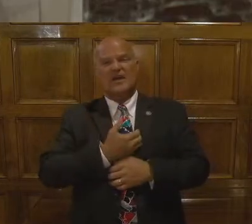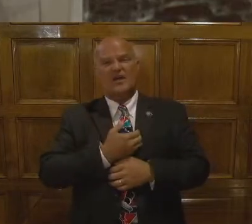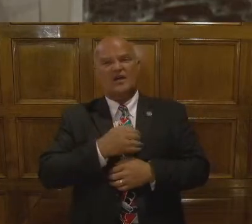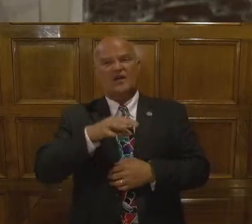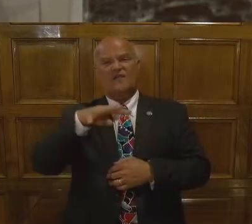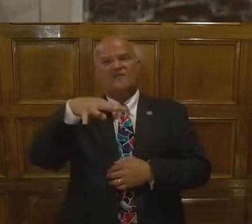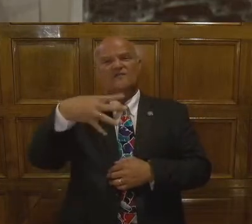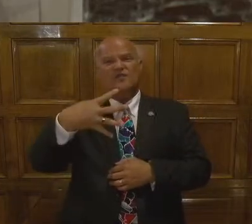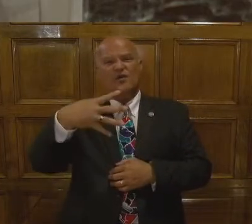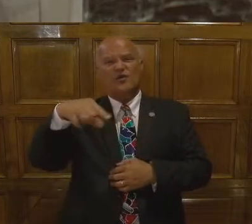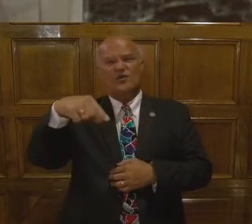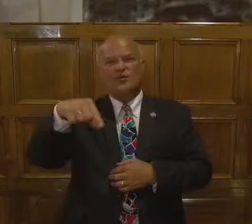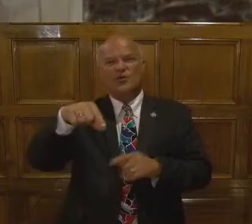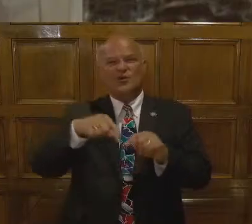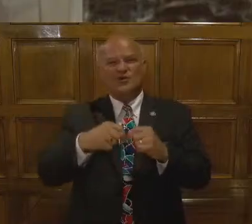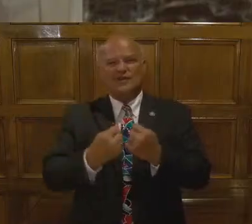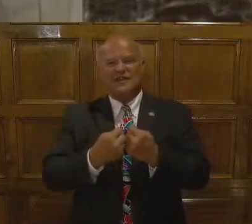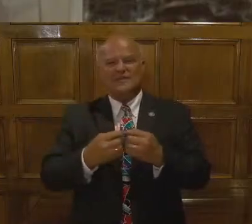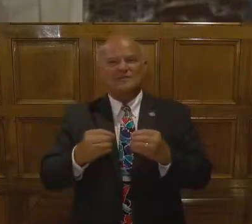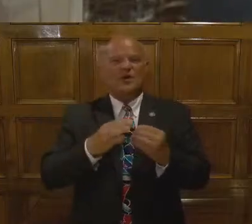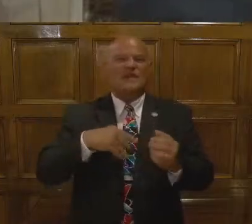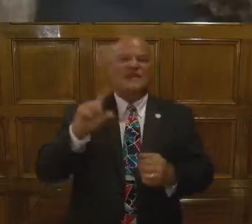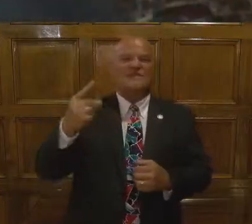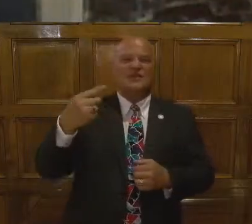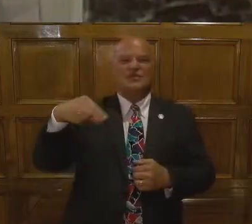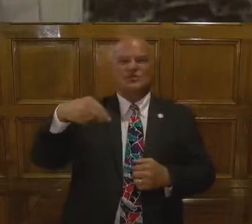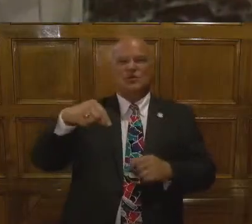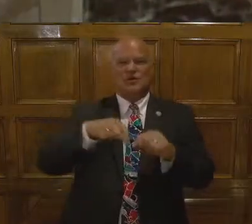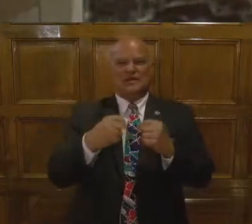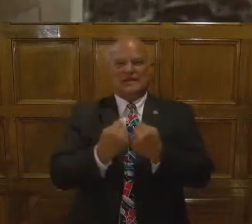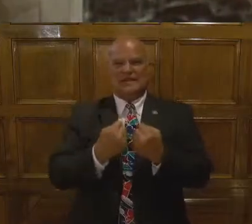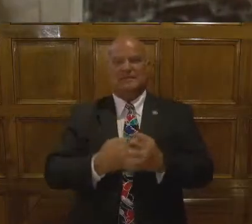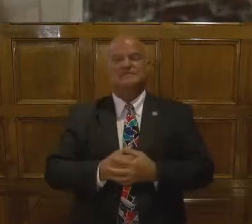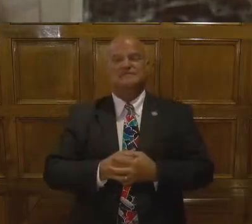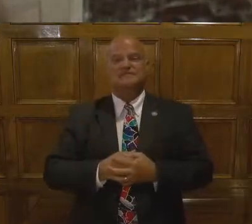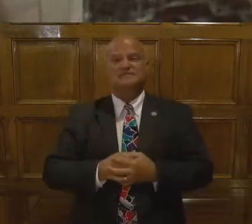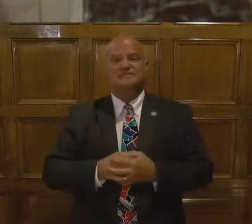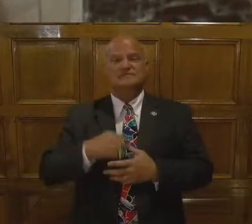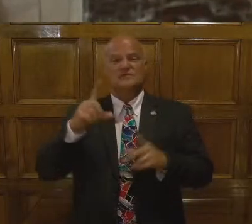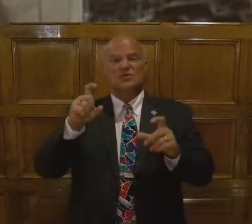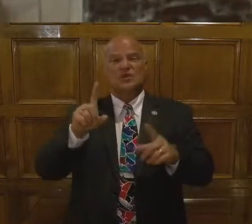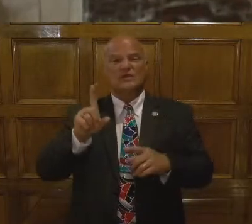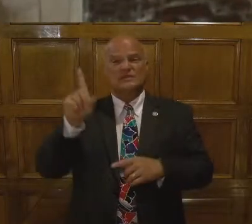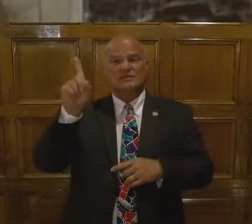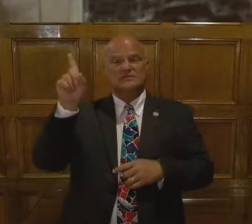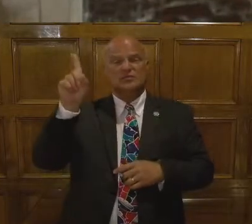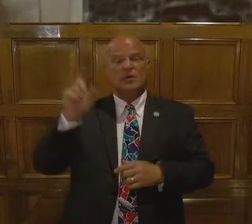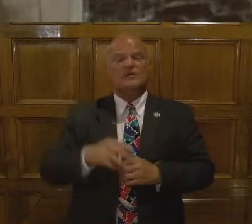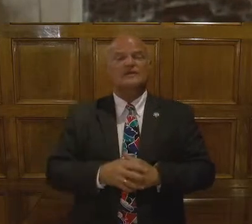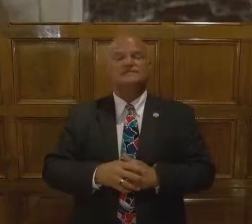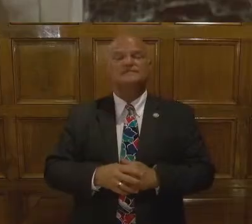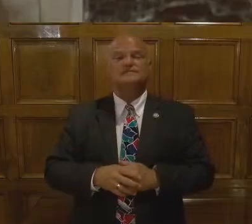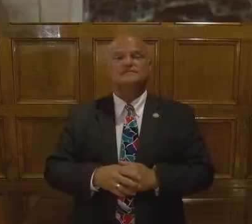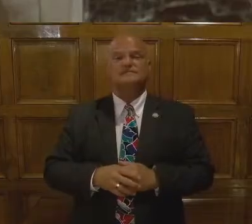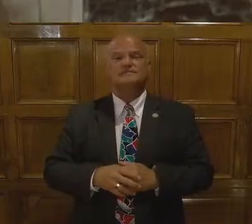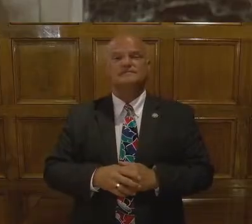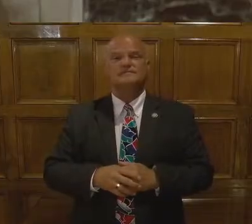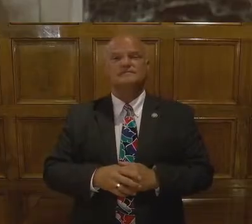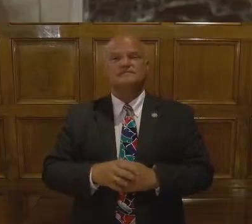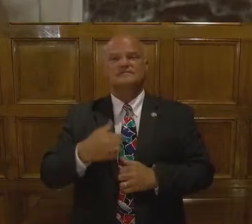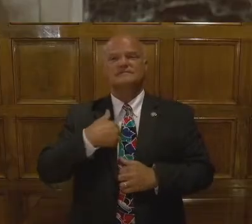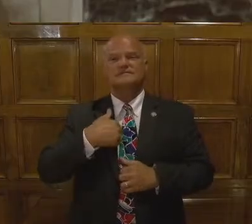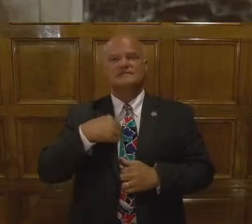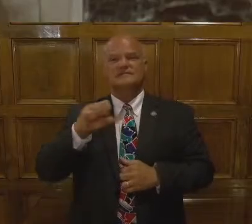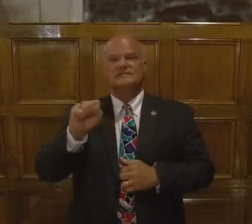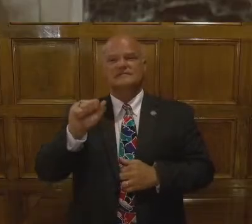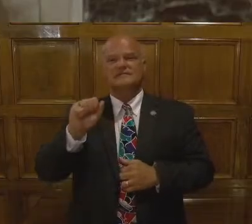quarter team rather than our first quarter team. Do we have any questions remotely? Yes, Governor, this is